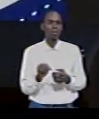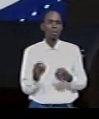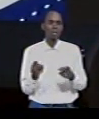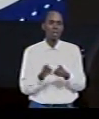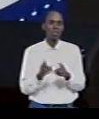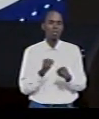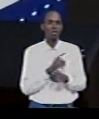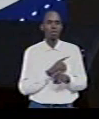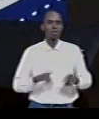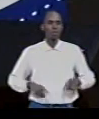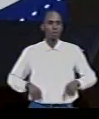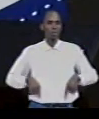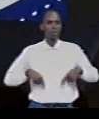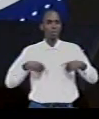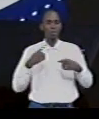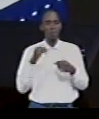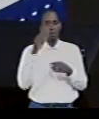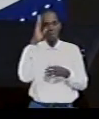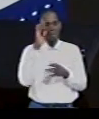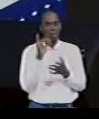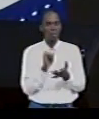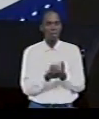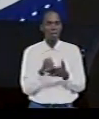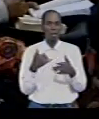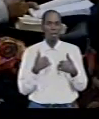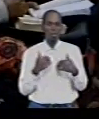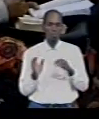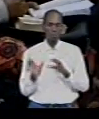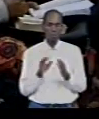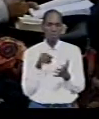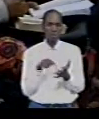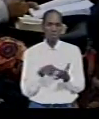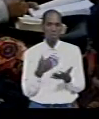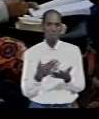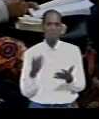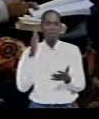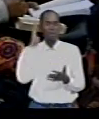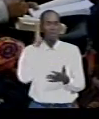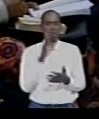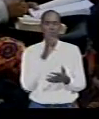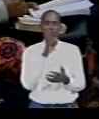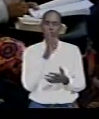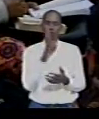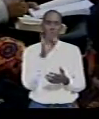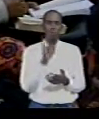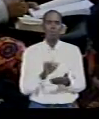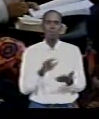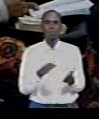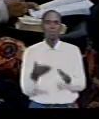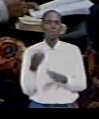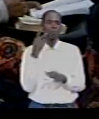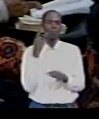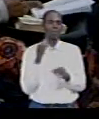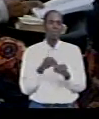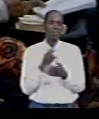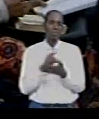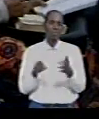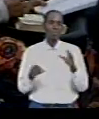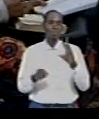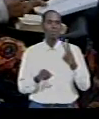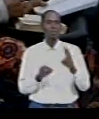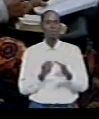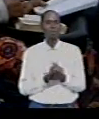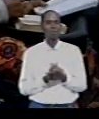has done this thing shall surely die. Look at verse 6.